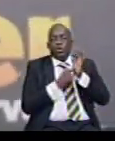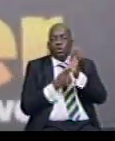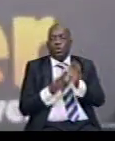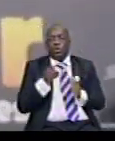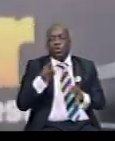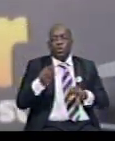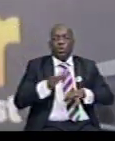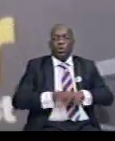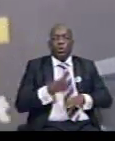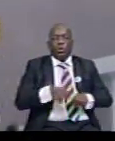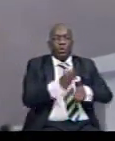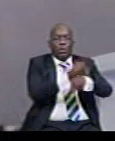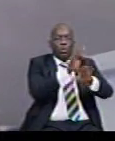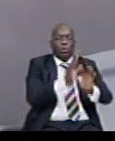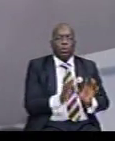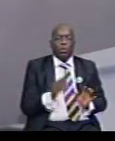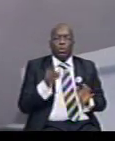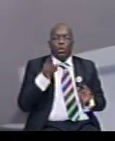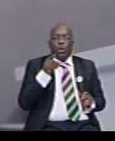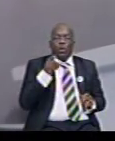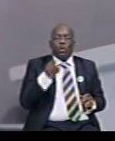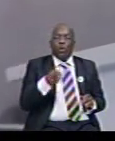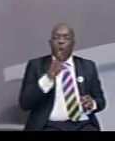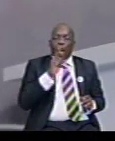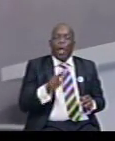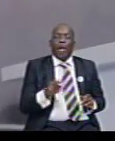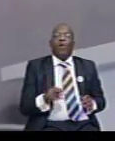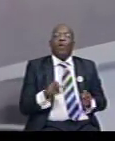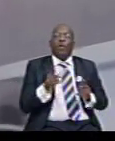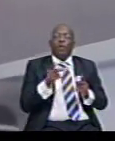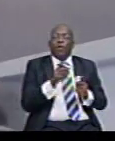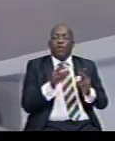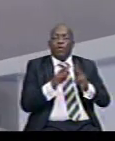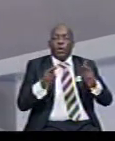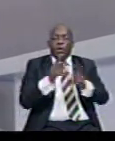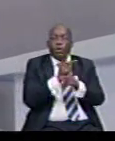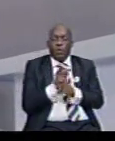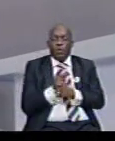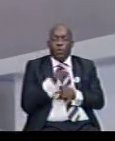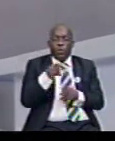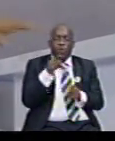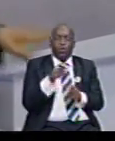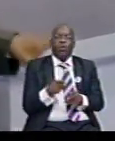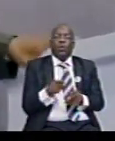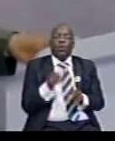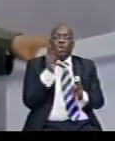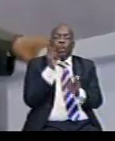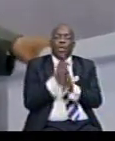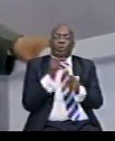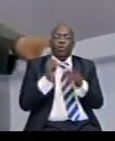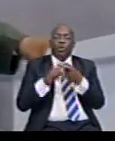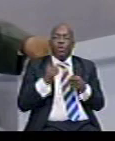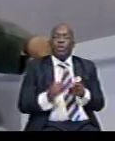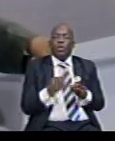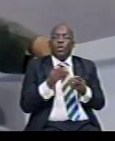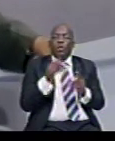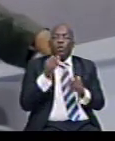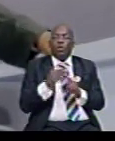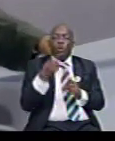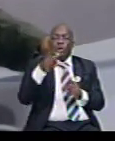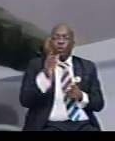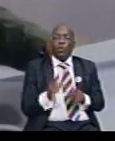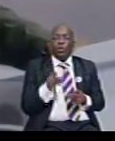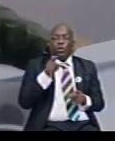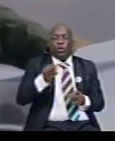so meticulous and you keep to the word of God and you repent from the old